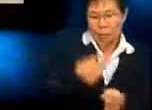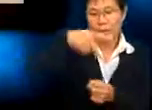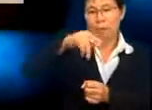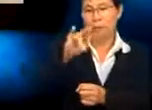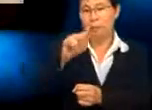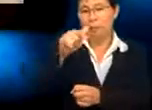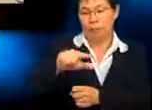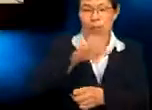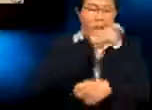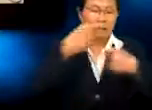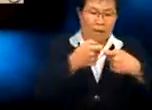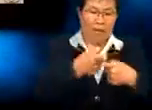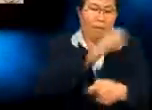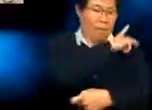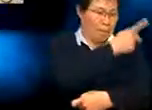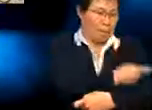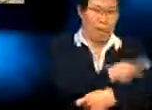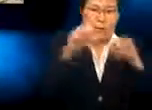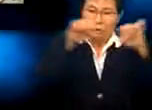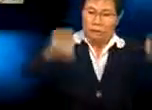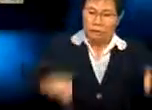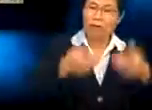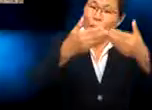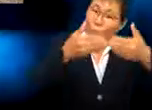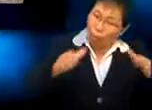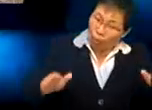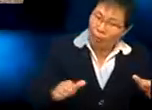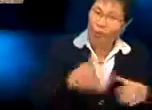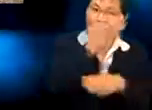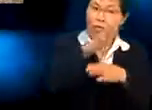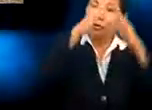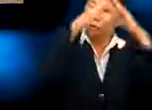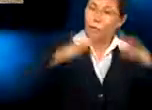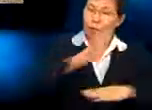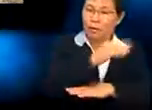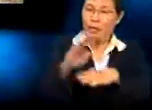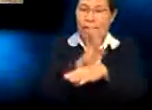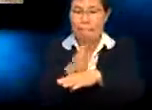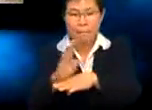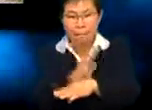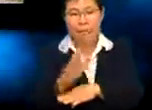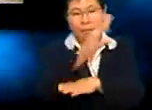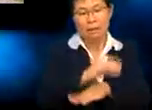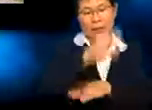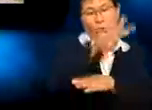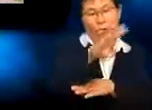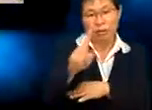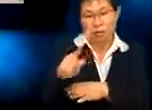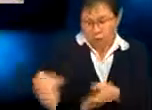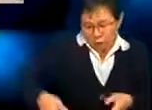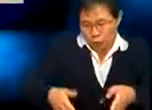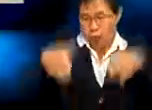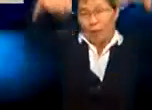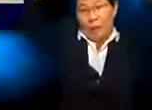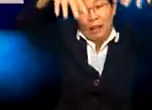Pinang Electrical Power Station was opened. 15 households and businesses and 41